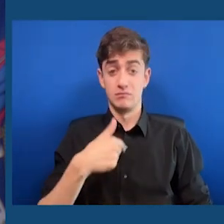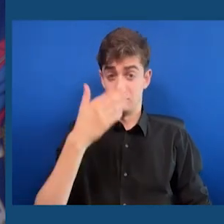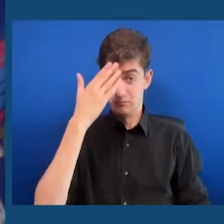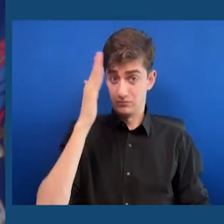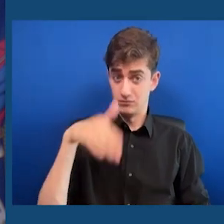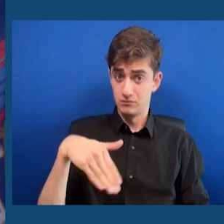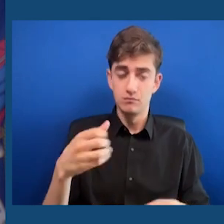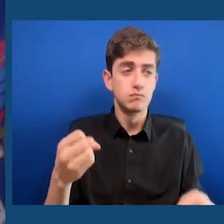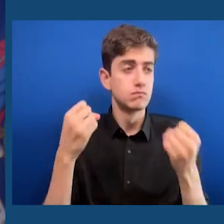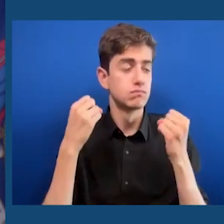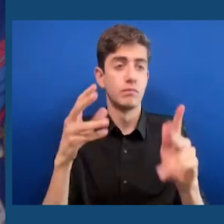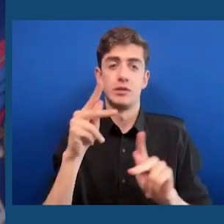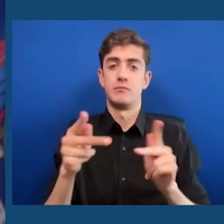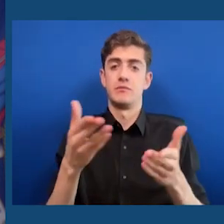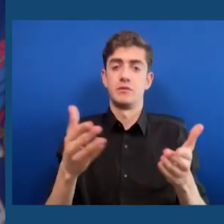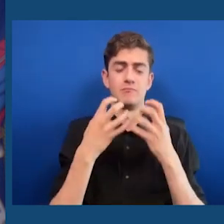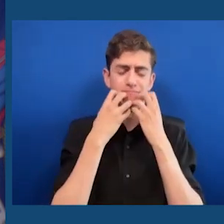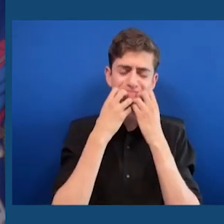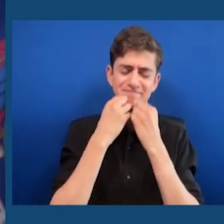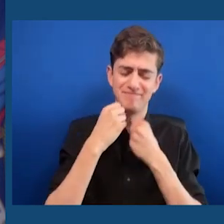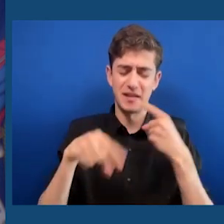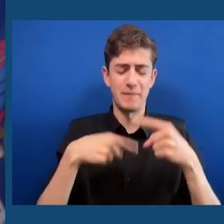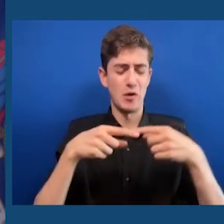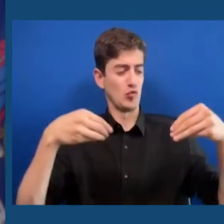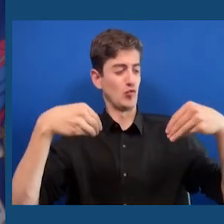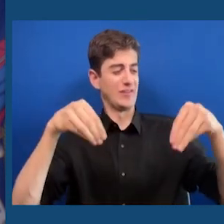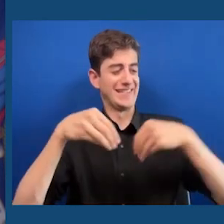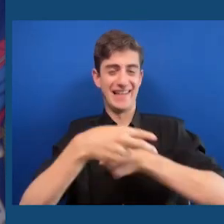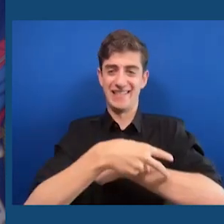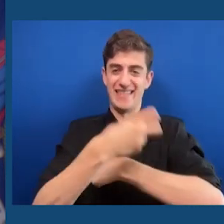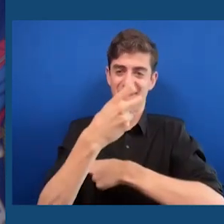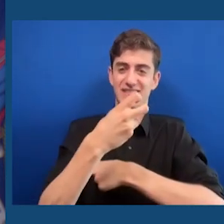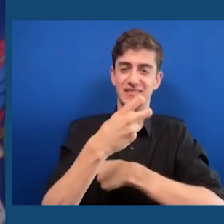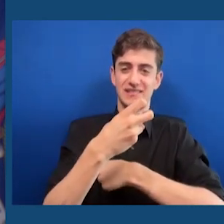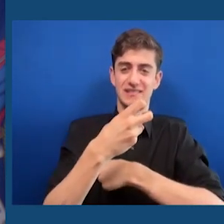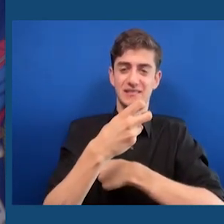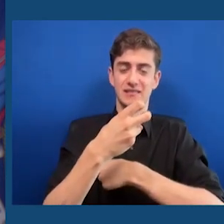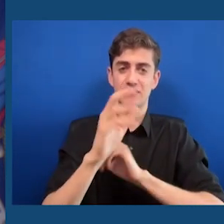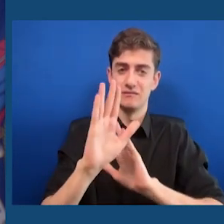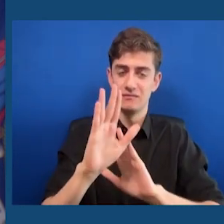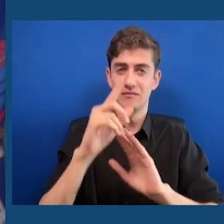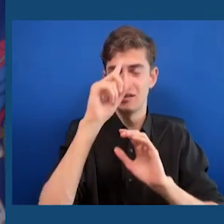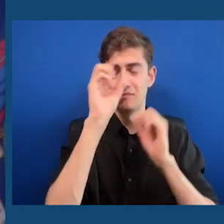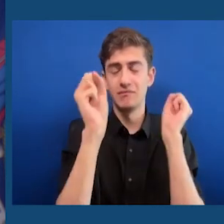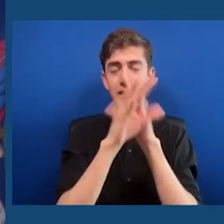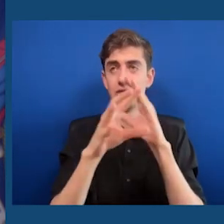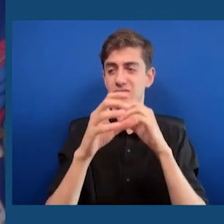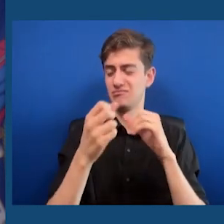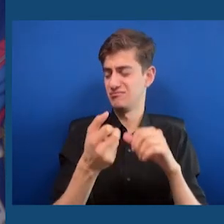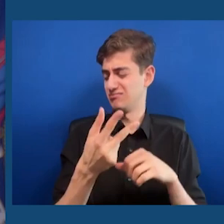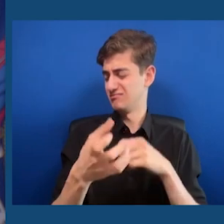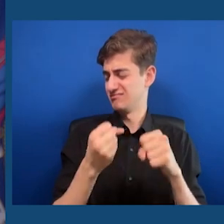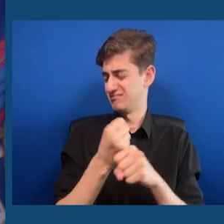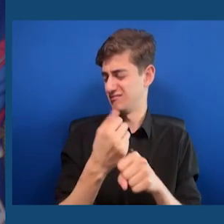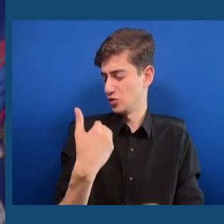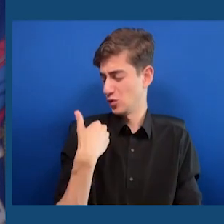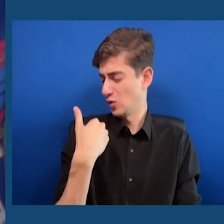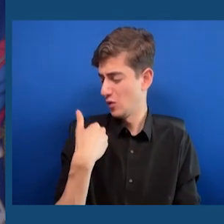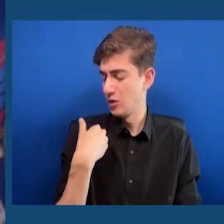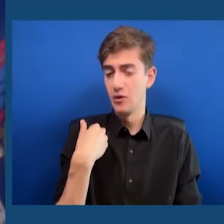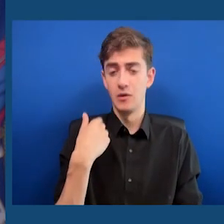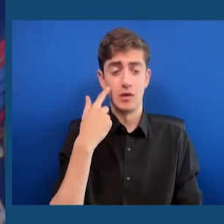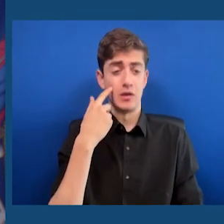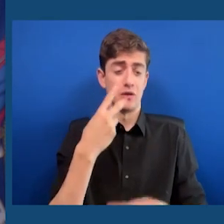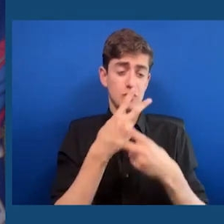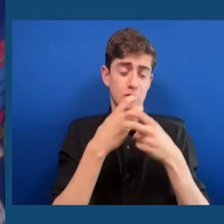retail theft. Who would have imagined just a few years ago, when you think about all the crimes that are being committed, we worried about gun